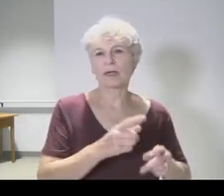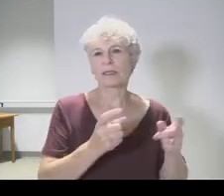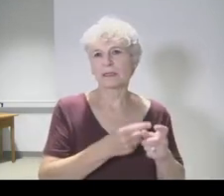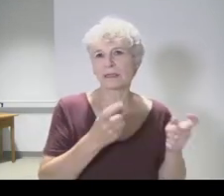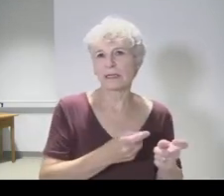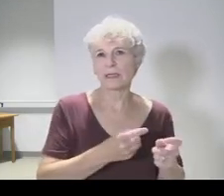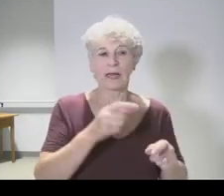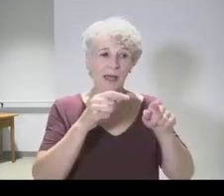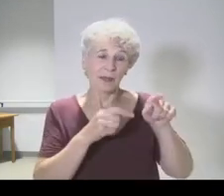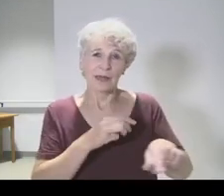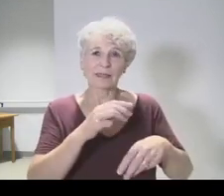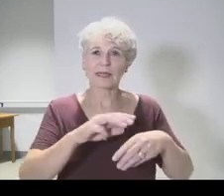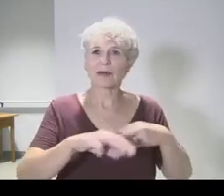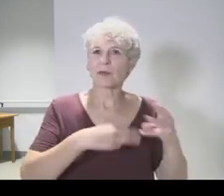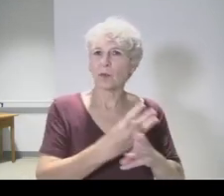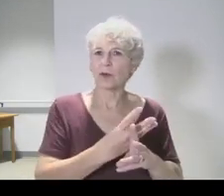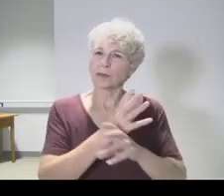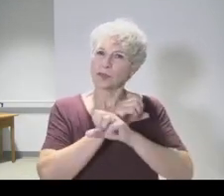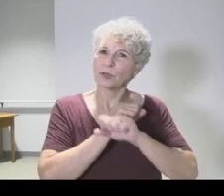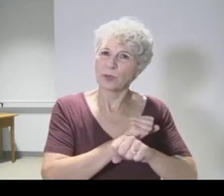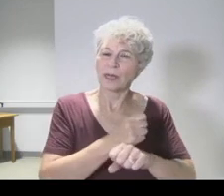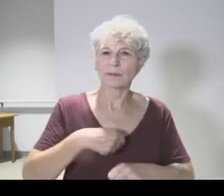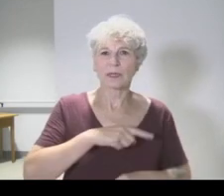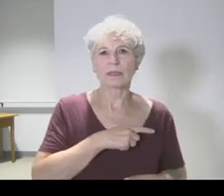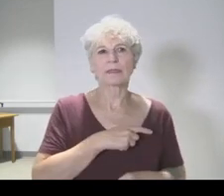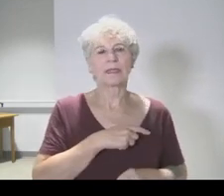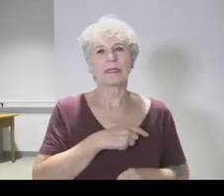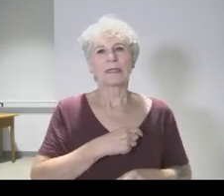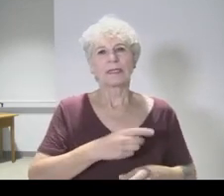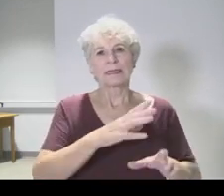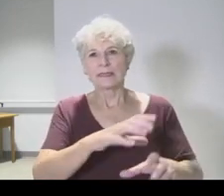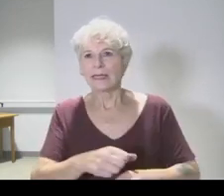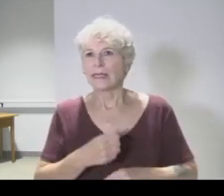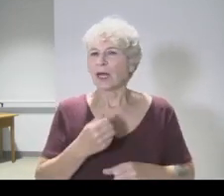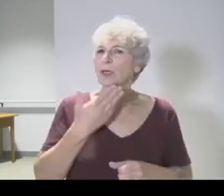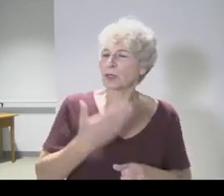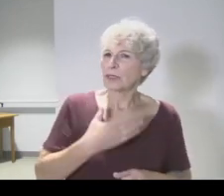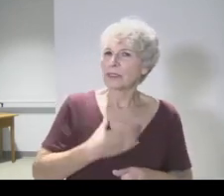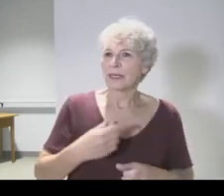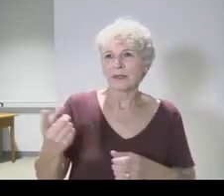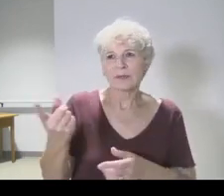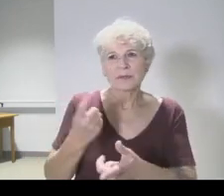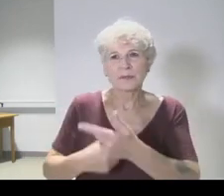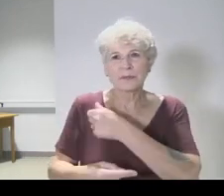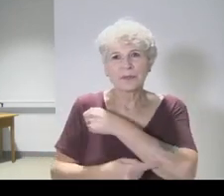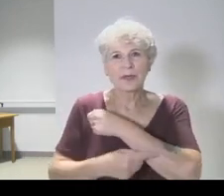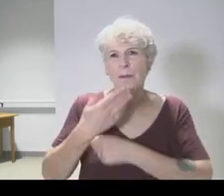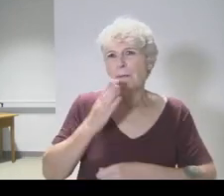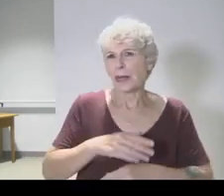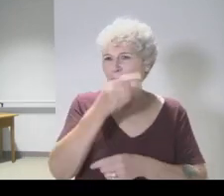This is how the world and our sin traps us, by taking a good desire and tempting us to turn it into a bad god to